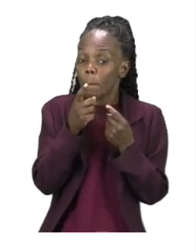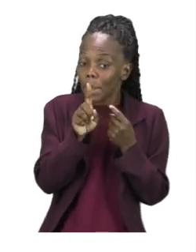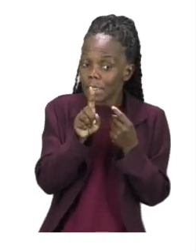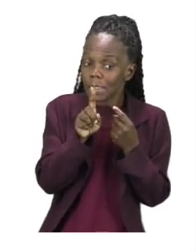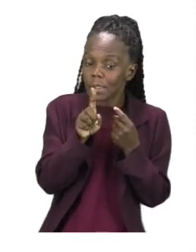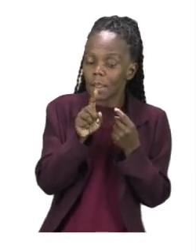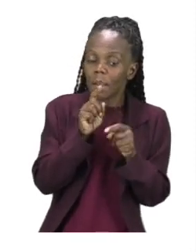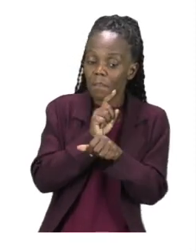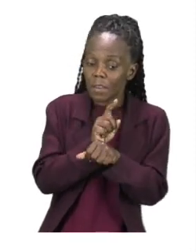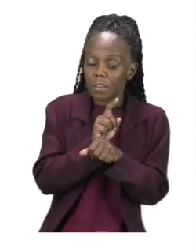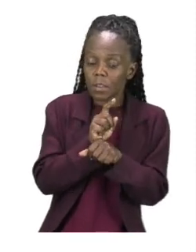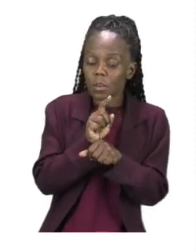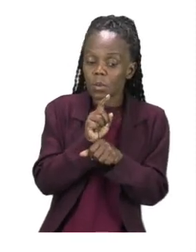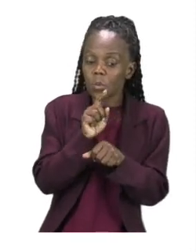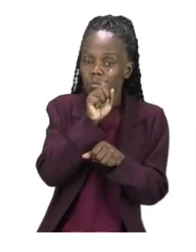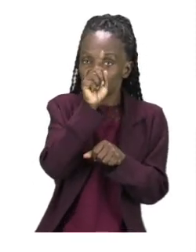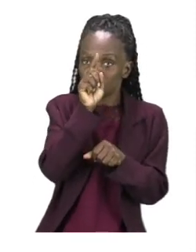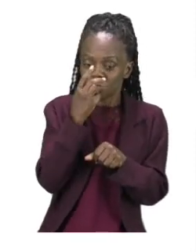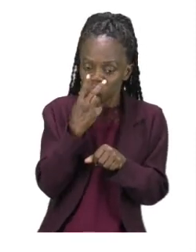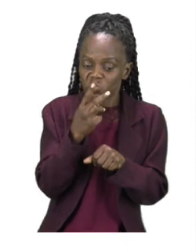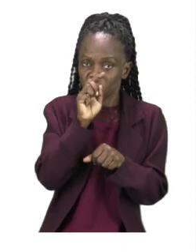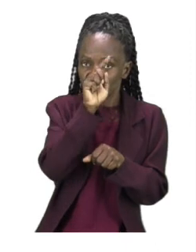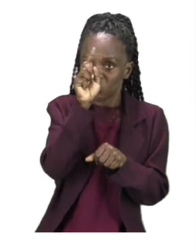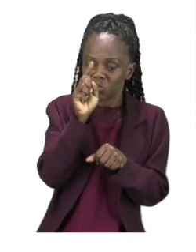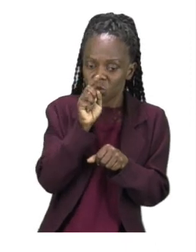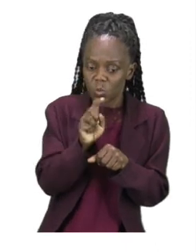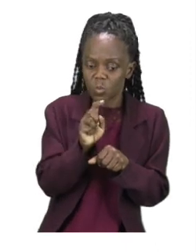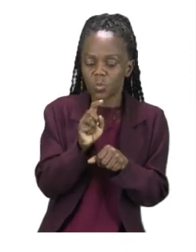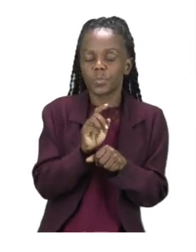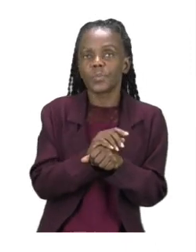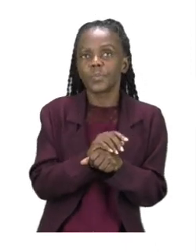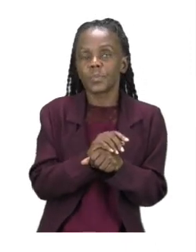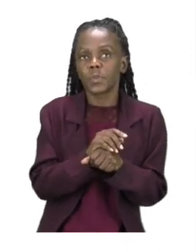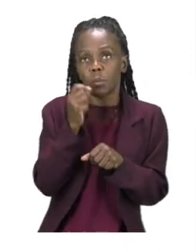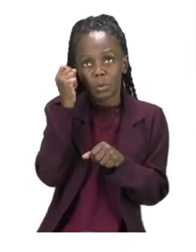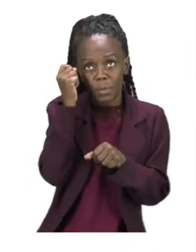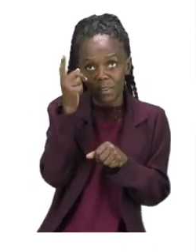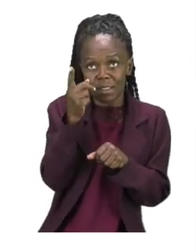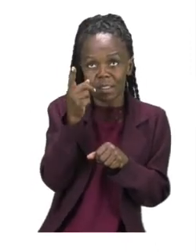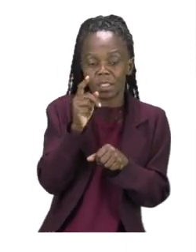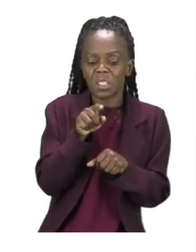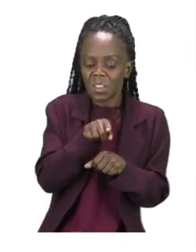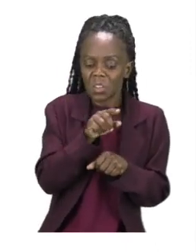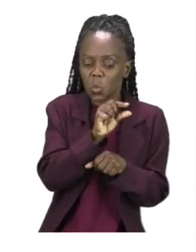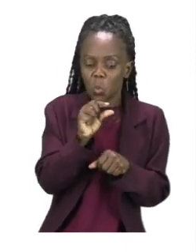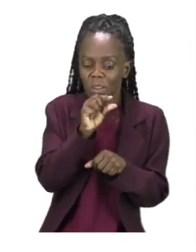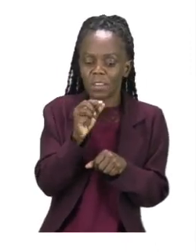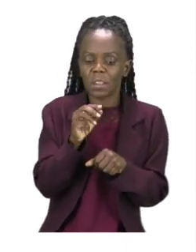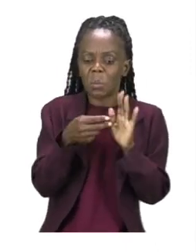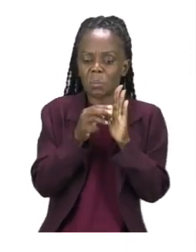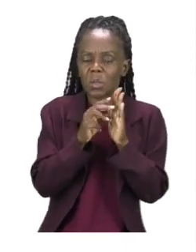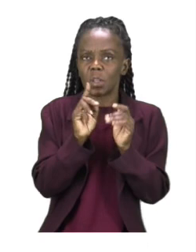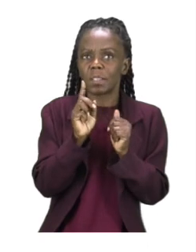that, we need to understand what these three words mean. Who, what,